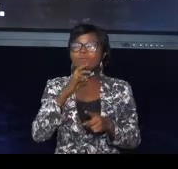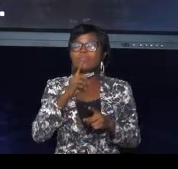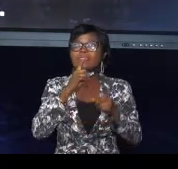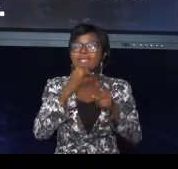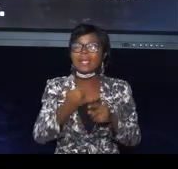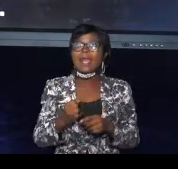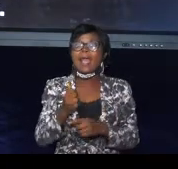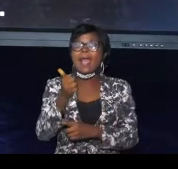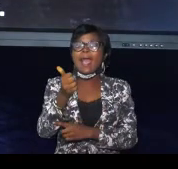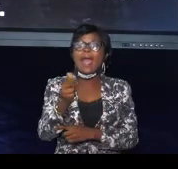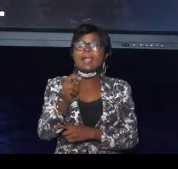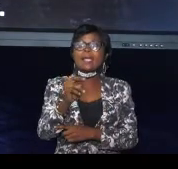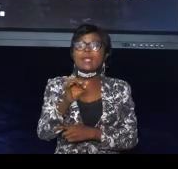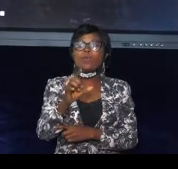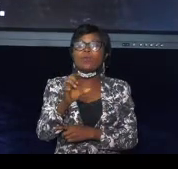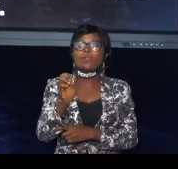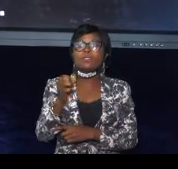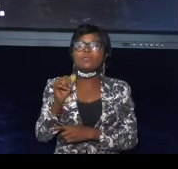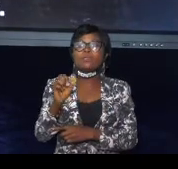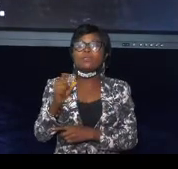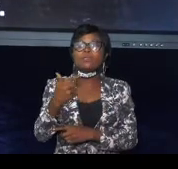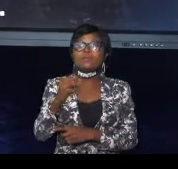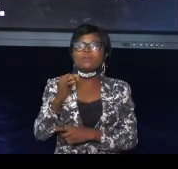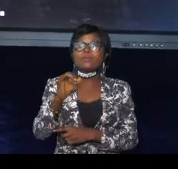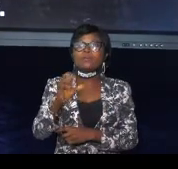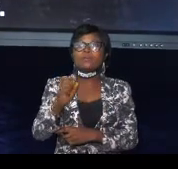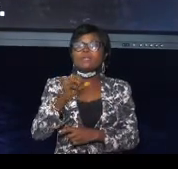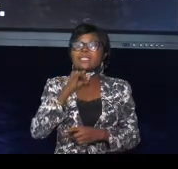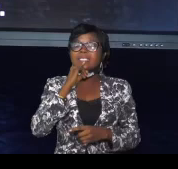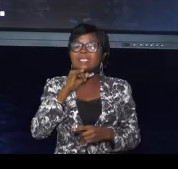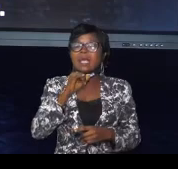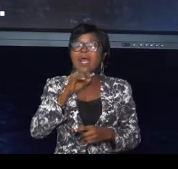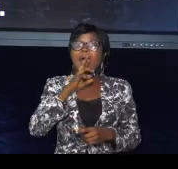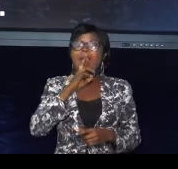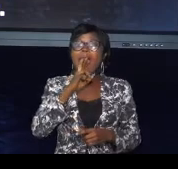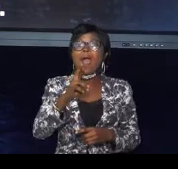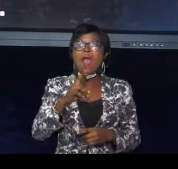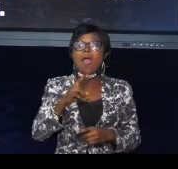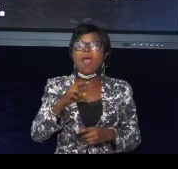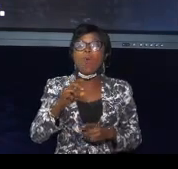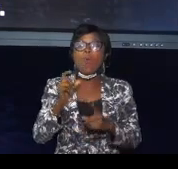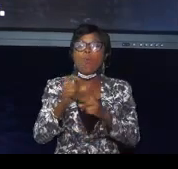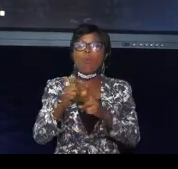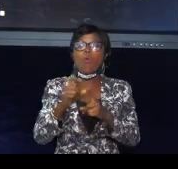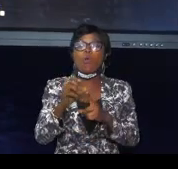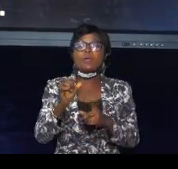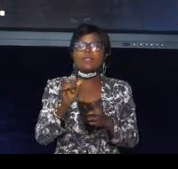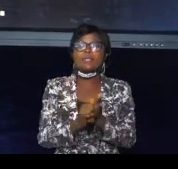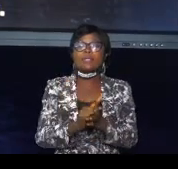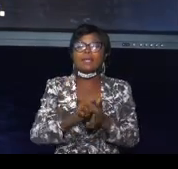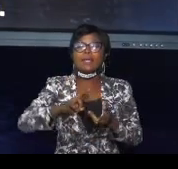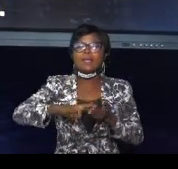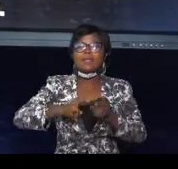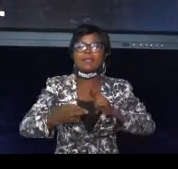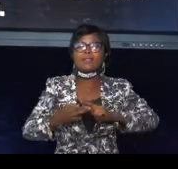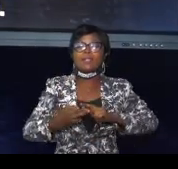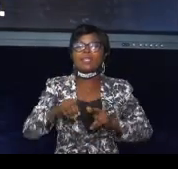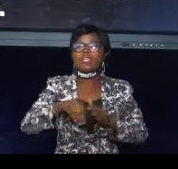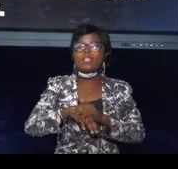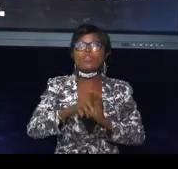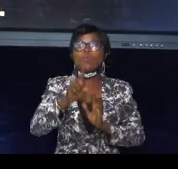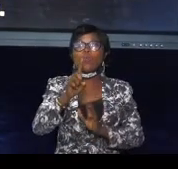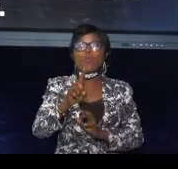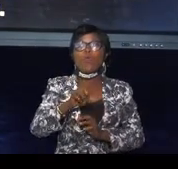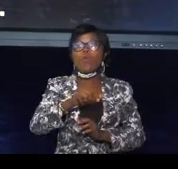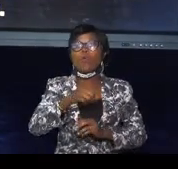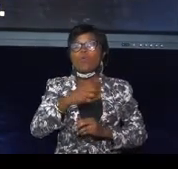When we say analogies, what does it mean? Analogies are words that are related or connected